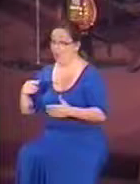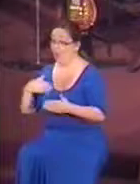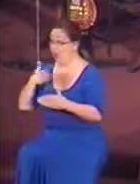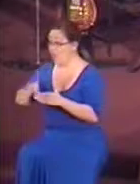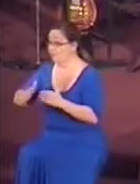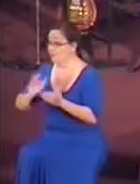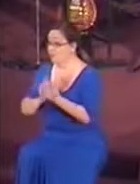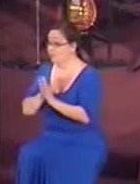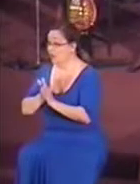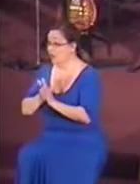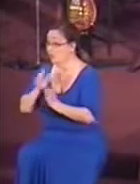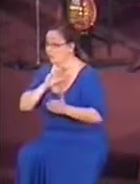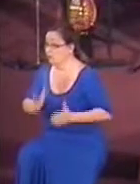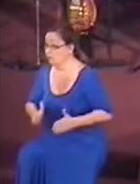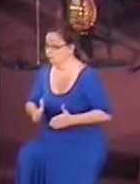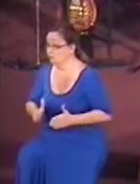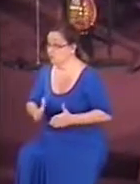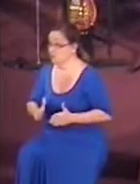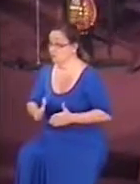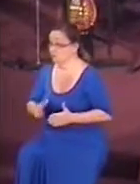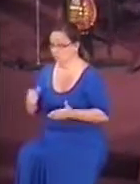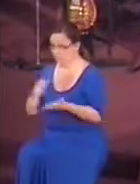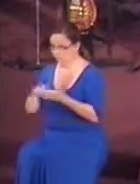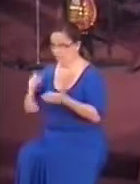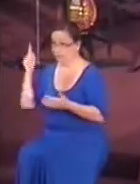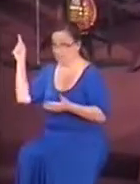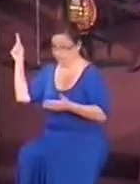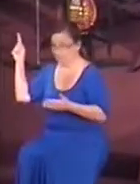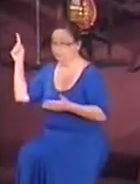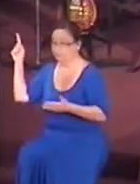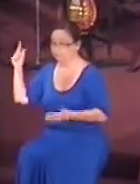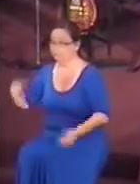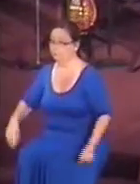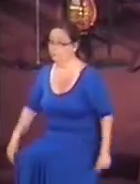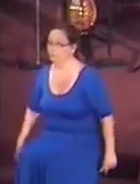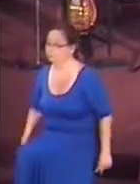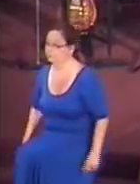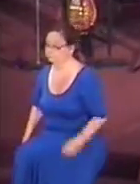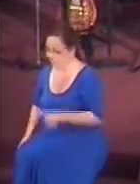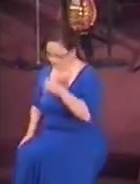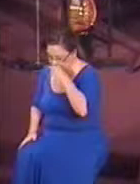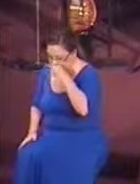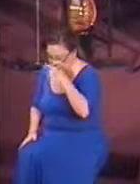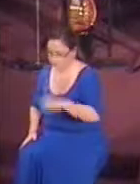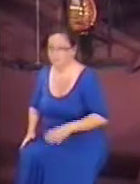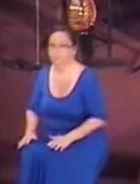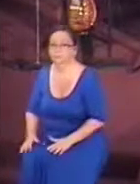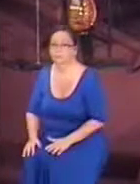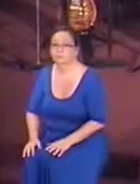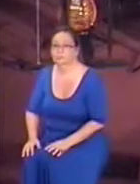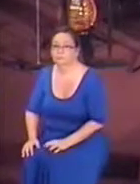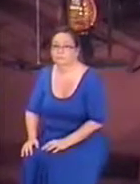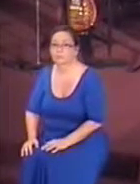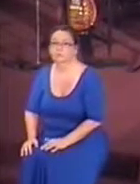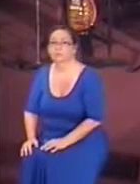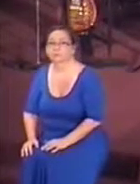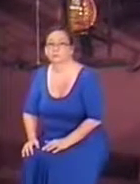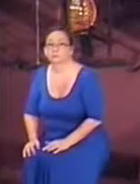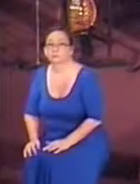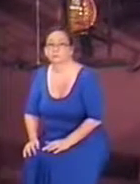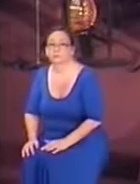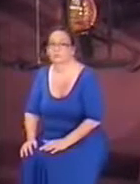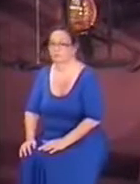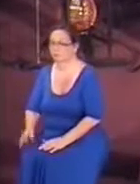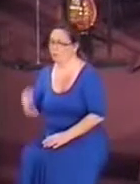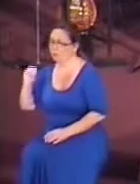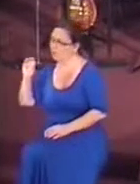became a Christian, because of the evidence, look at what he writes. He said, now that I am a Christian, I do have moods.